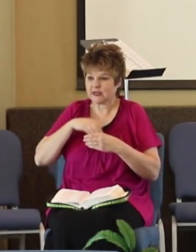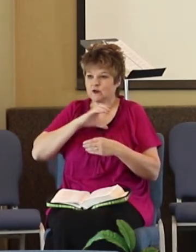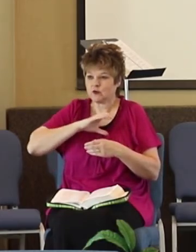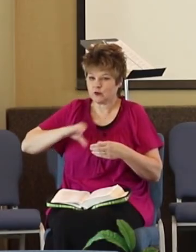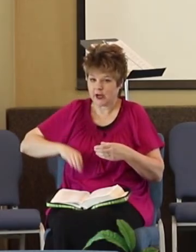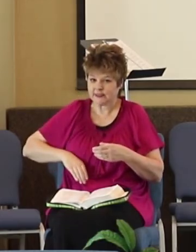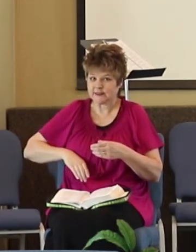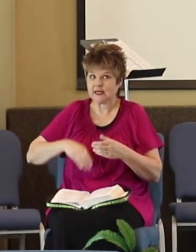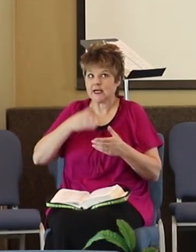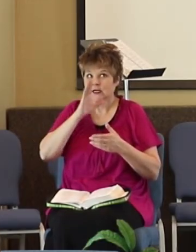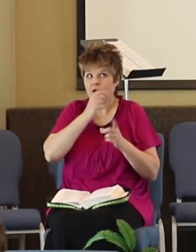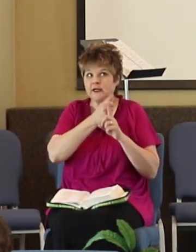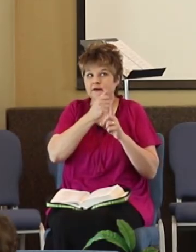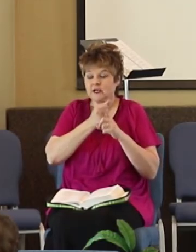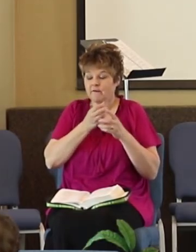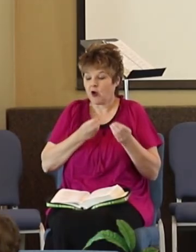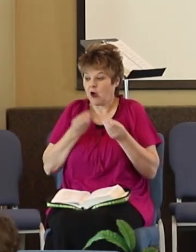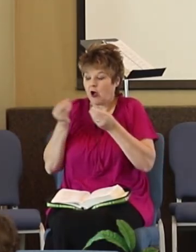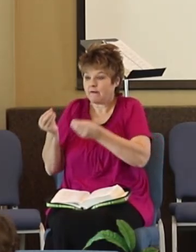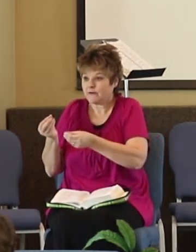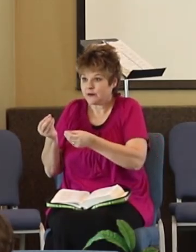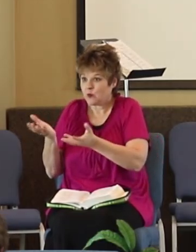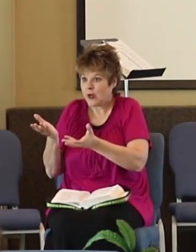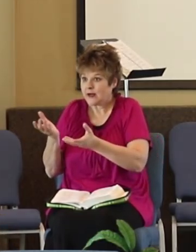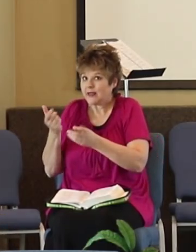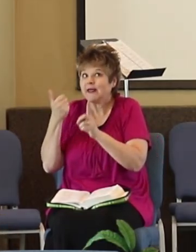offers you himself.